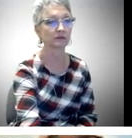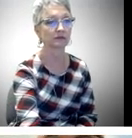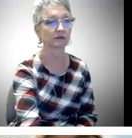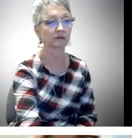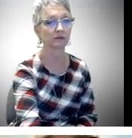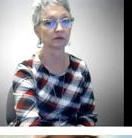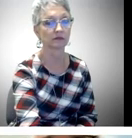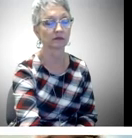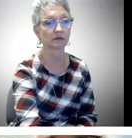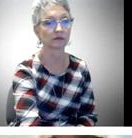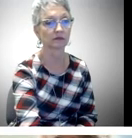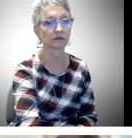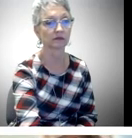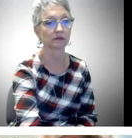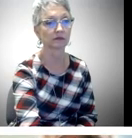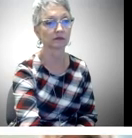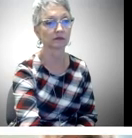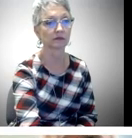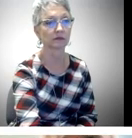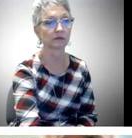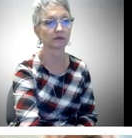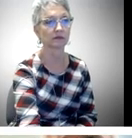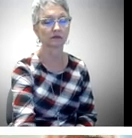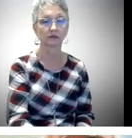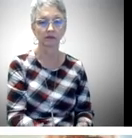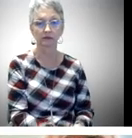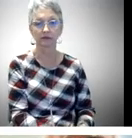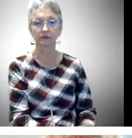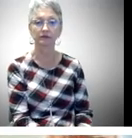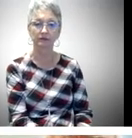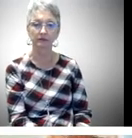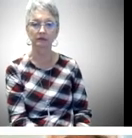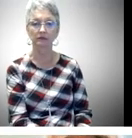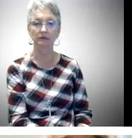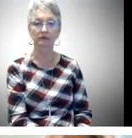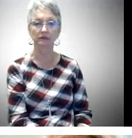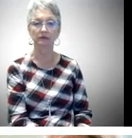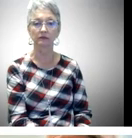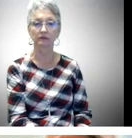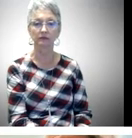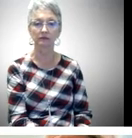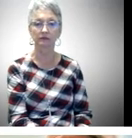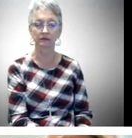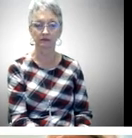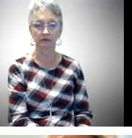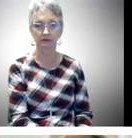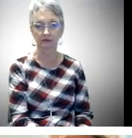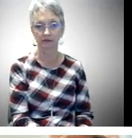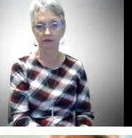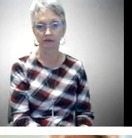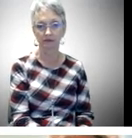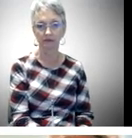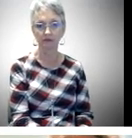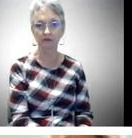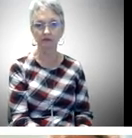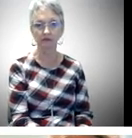options. One would be to do, and if you're a professional working, because we need people that will come to